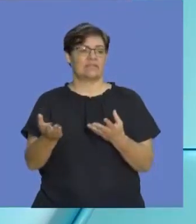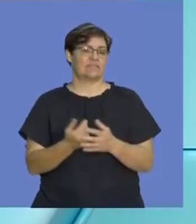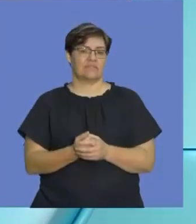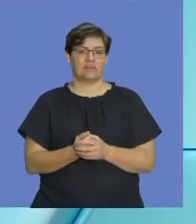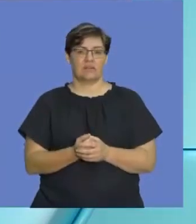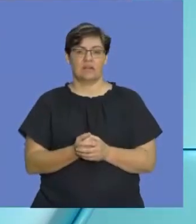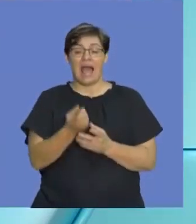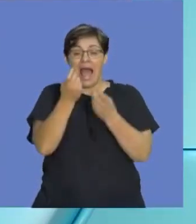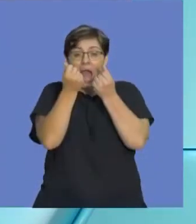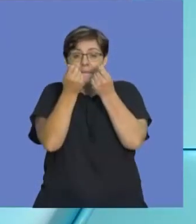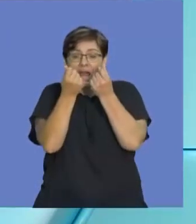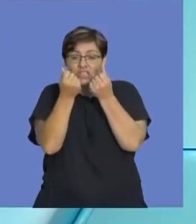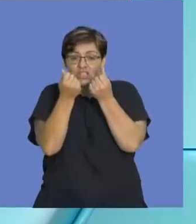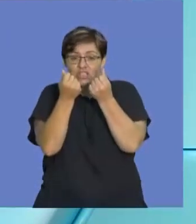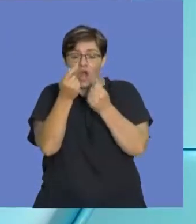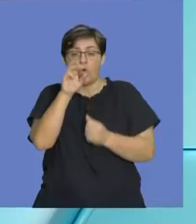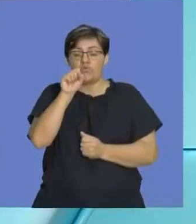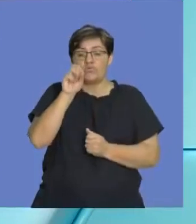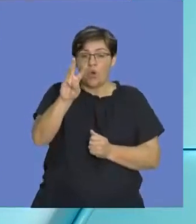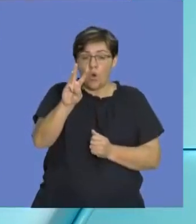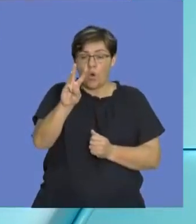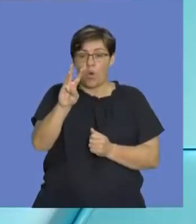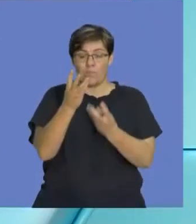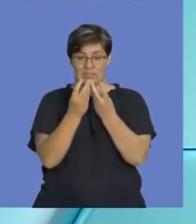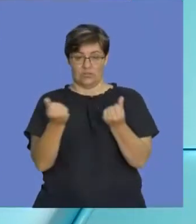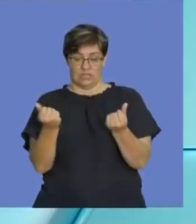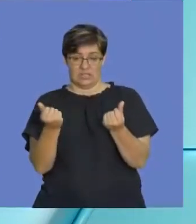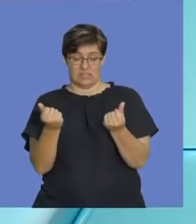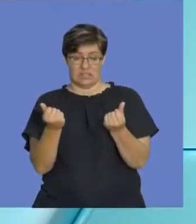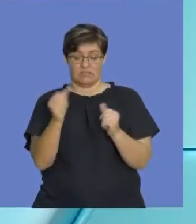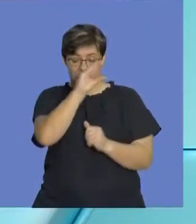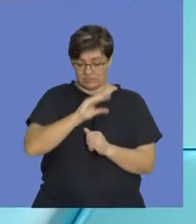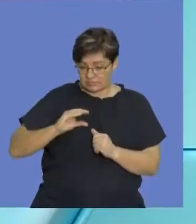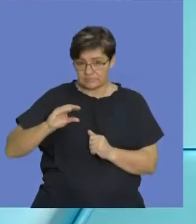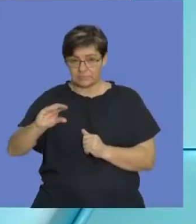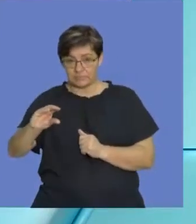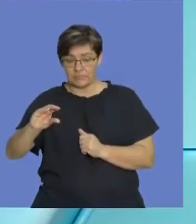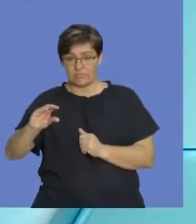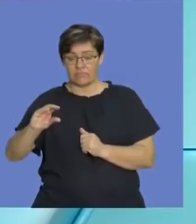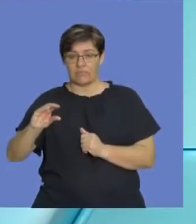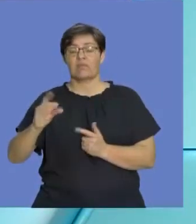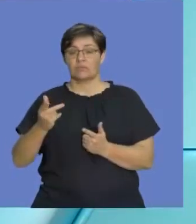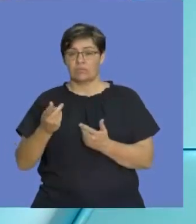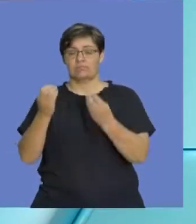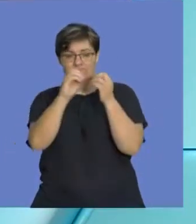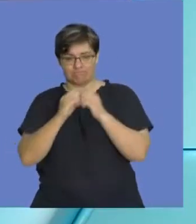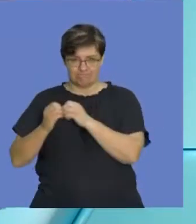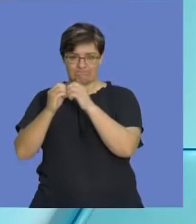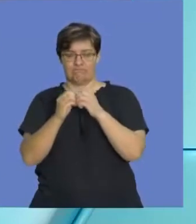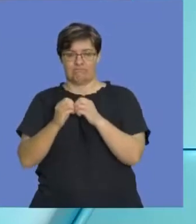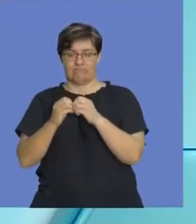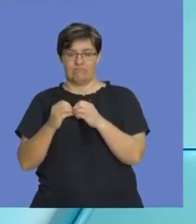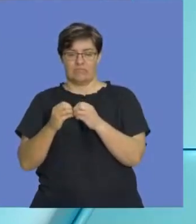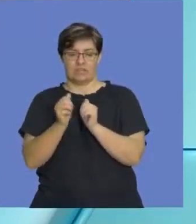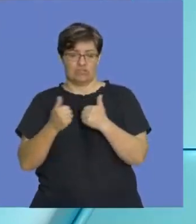given the actual amount of raw materials that were issued to the factory to manufacture the